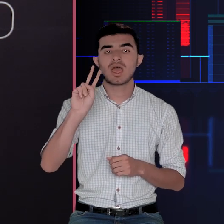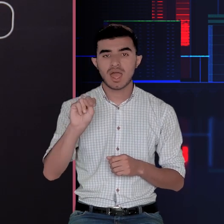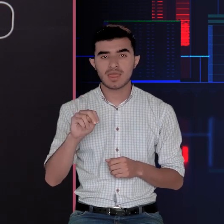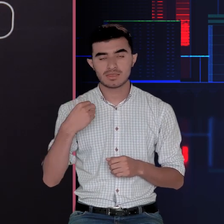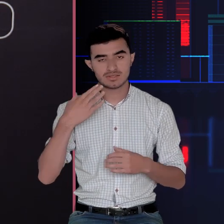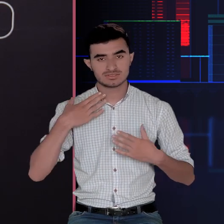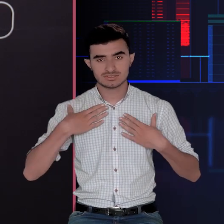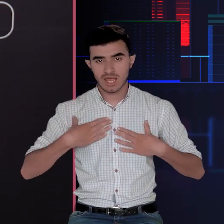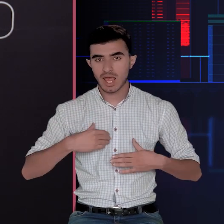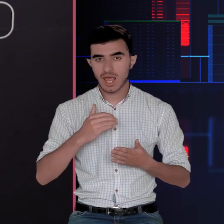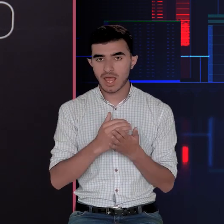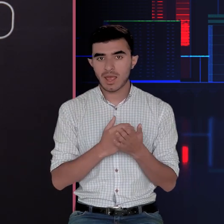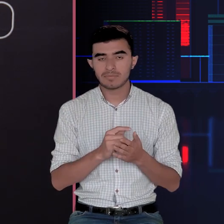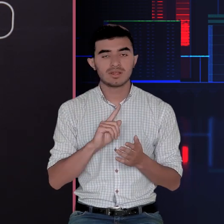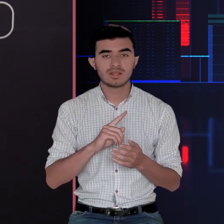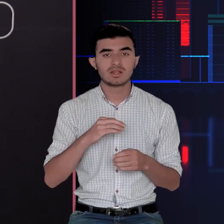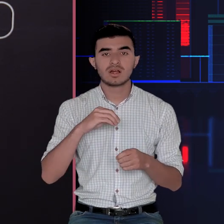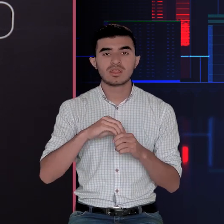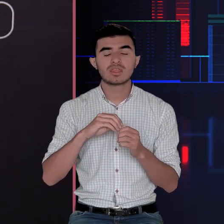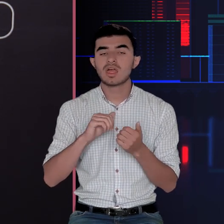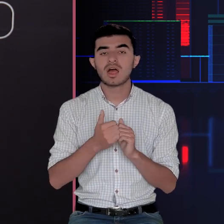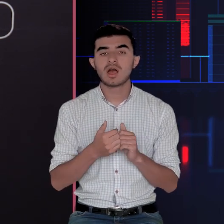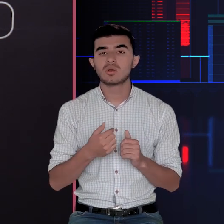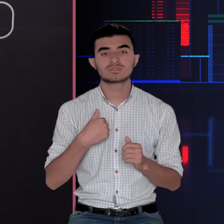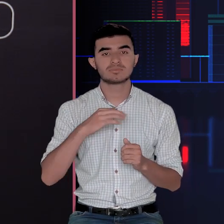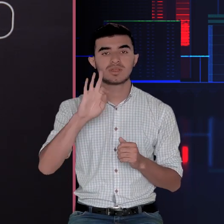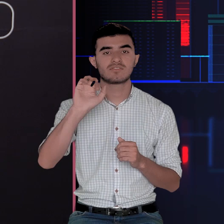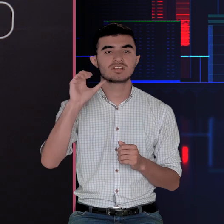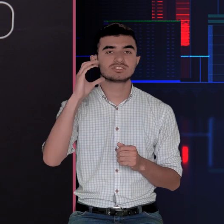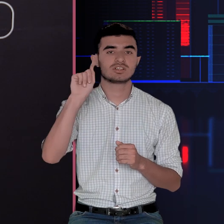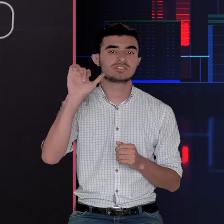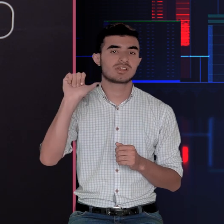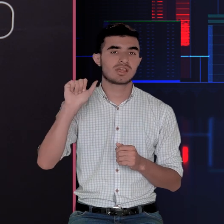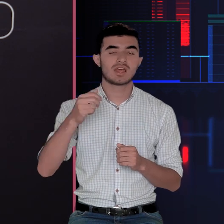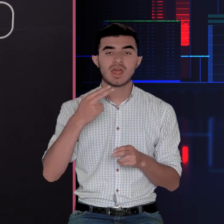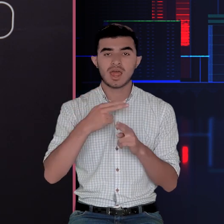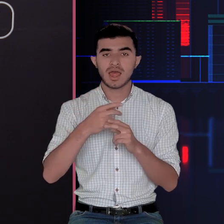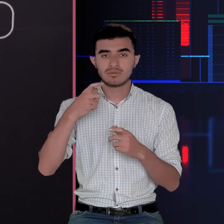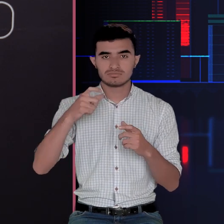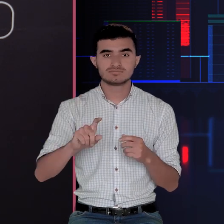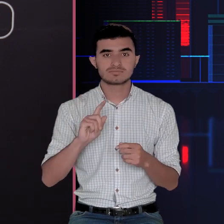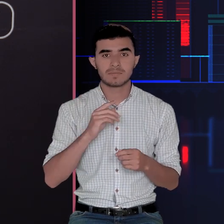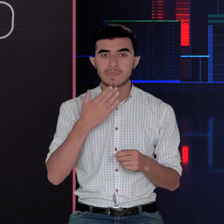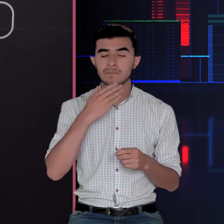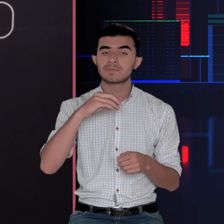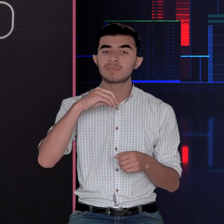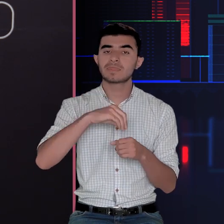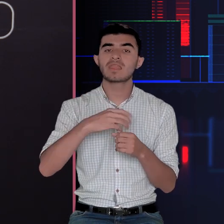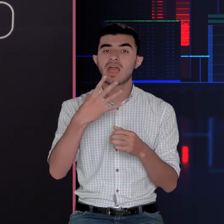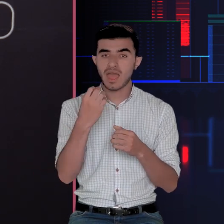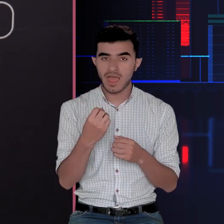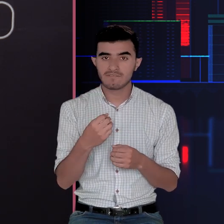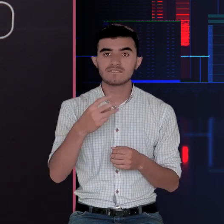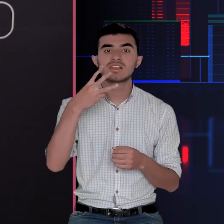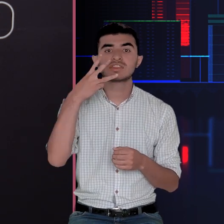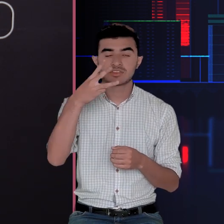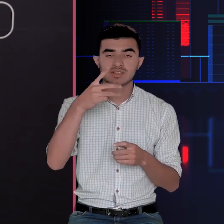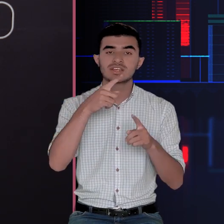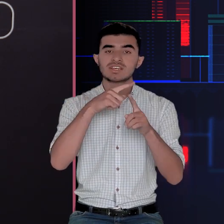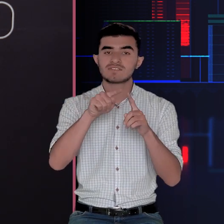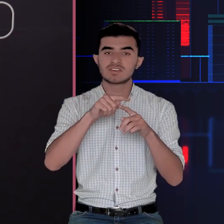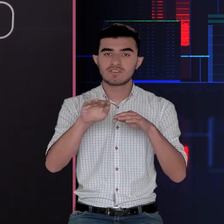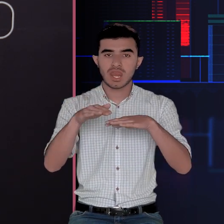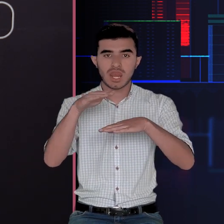we work through the fascia. Now, fascia is a very interesting organ of the body. It has